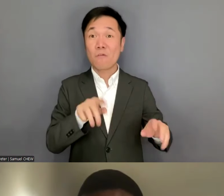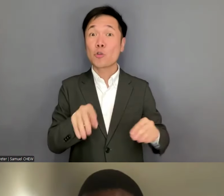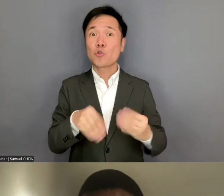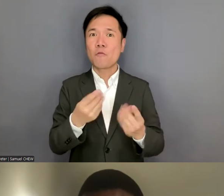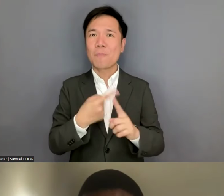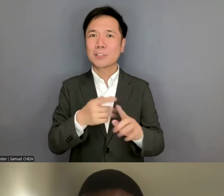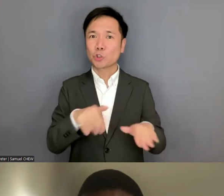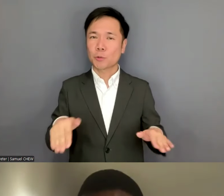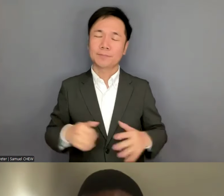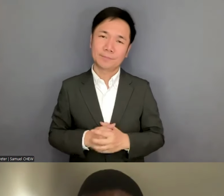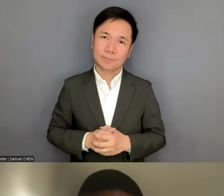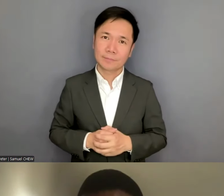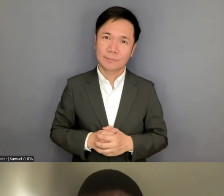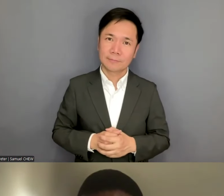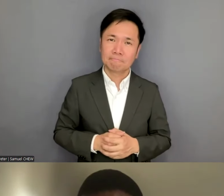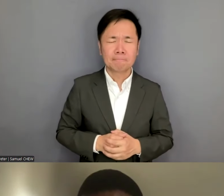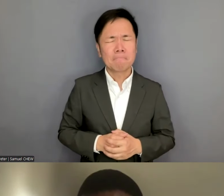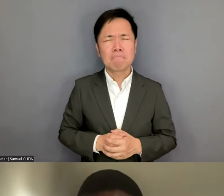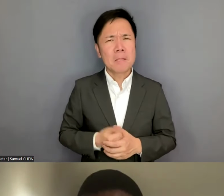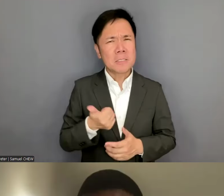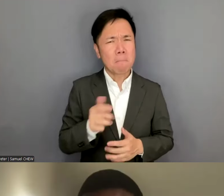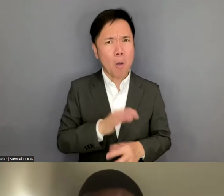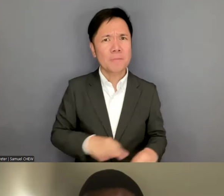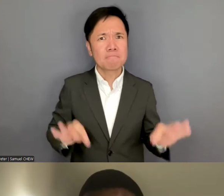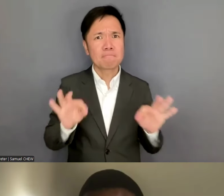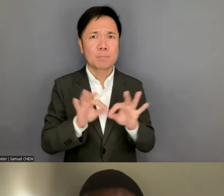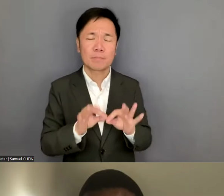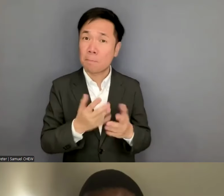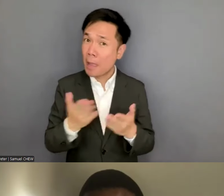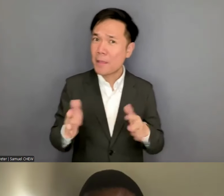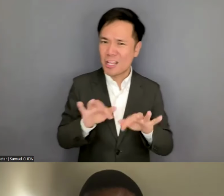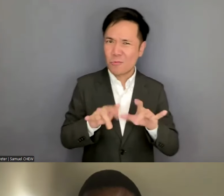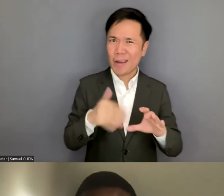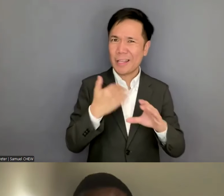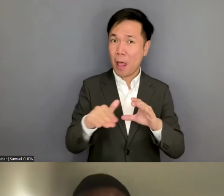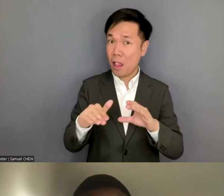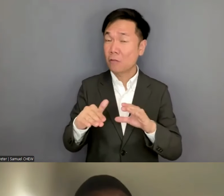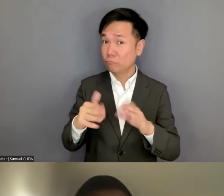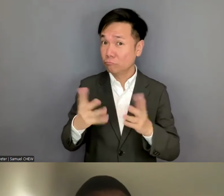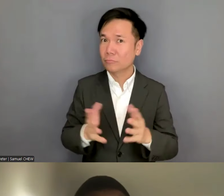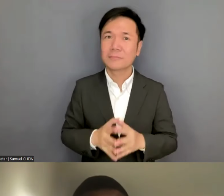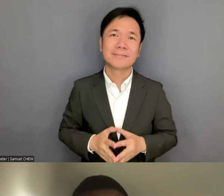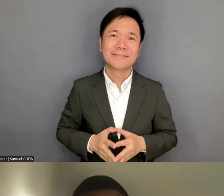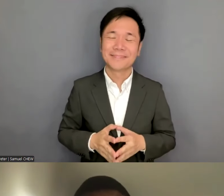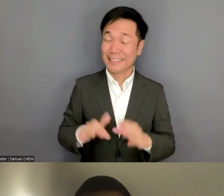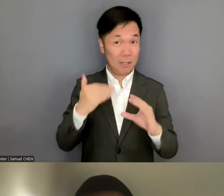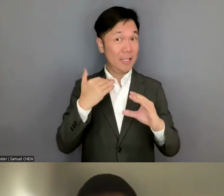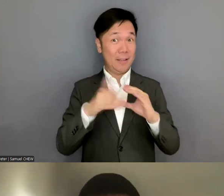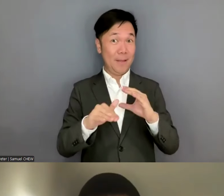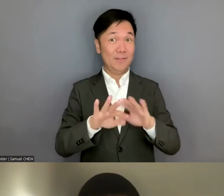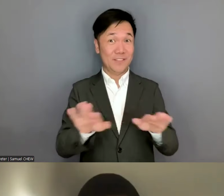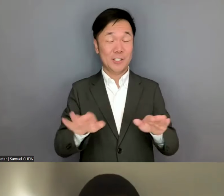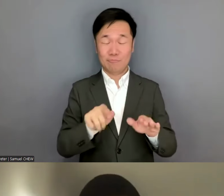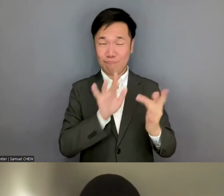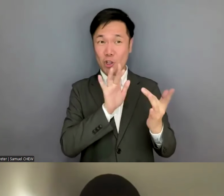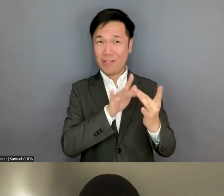children, I think it will be great to write. I mean, there's an email. I mean, she shared her email to write to her